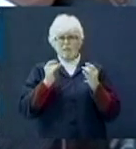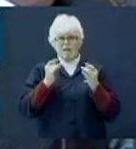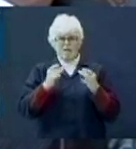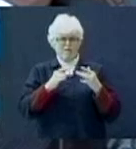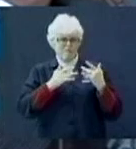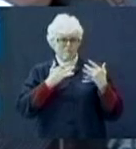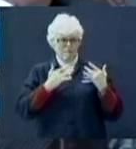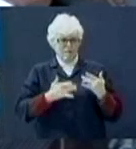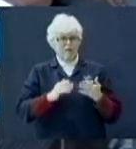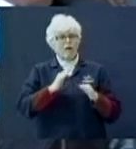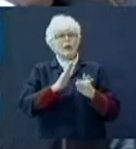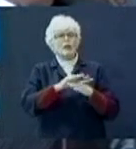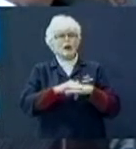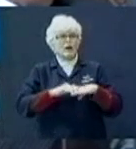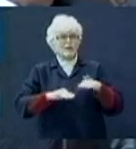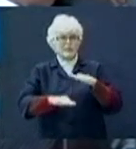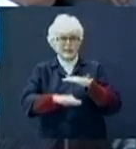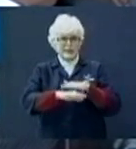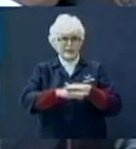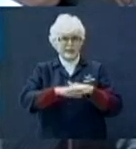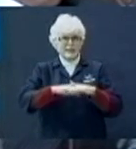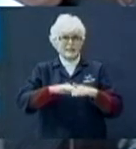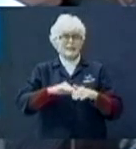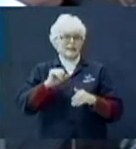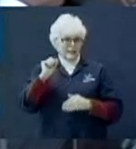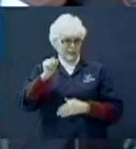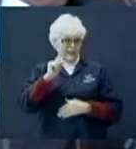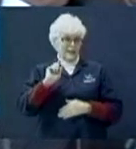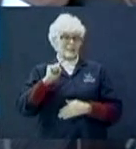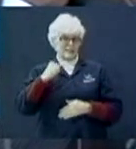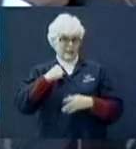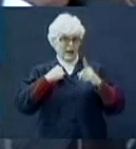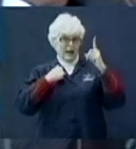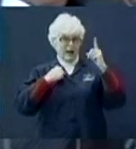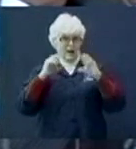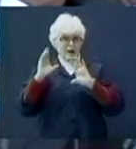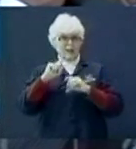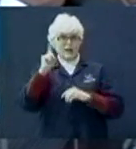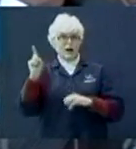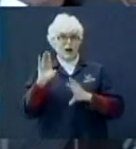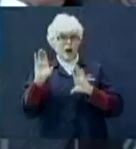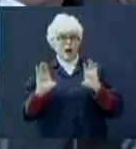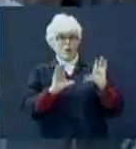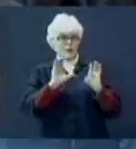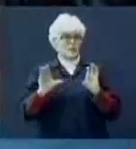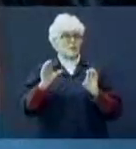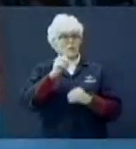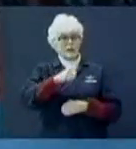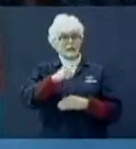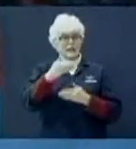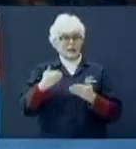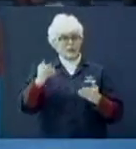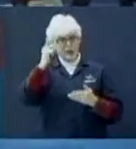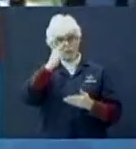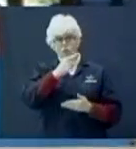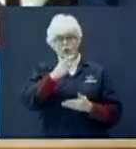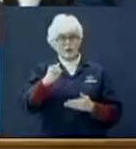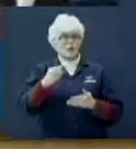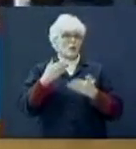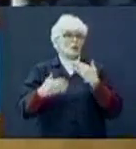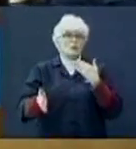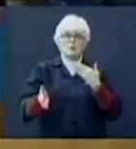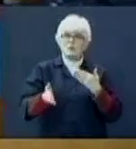heart ease. Yes, I'll always do anything for you, no matter